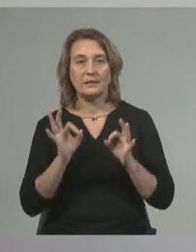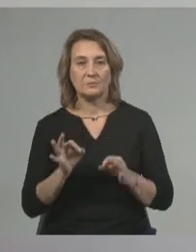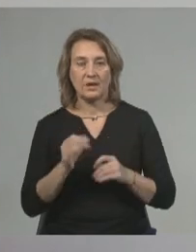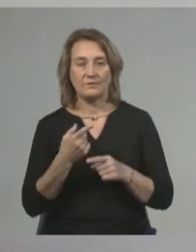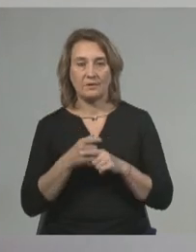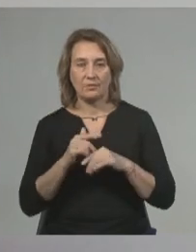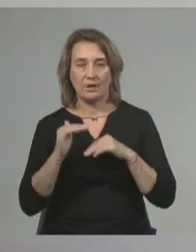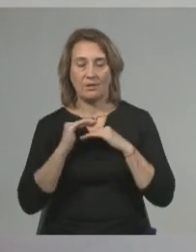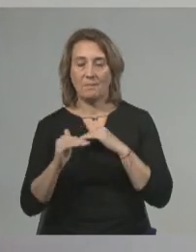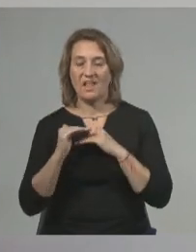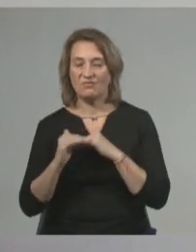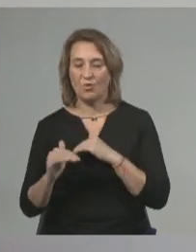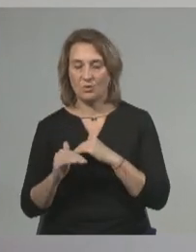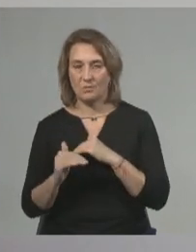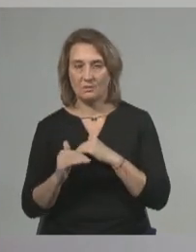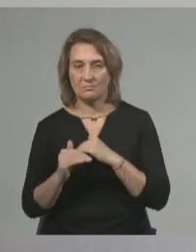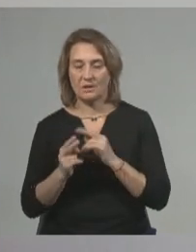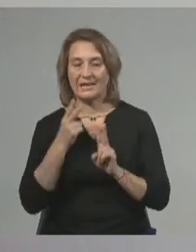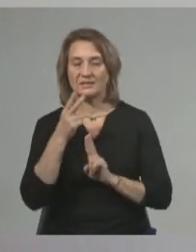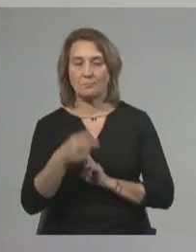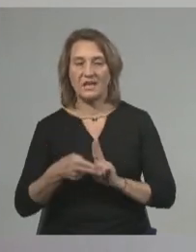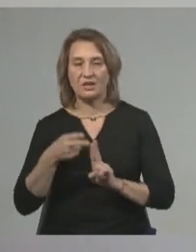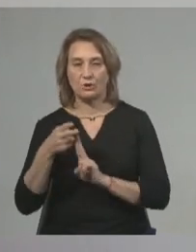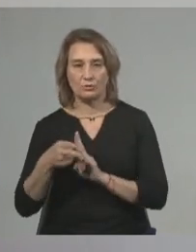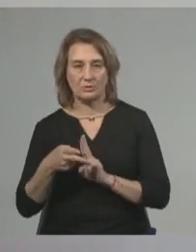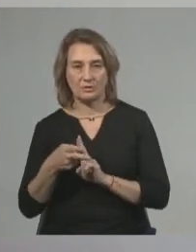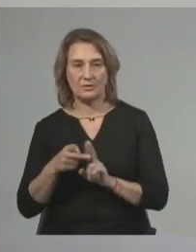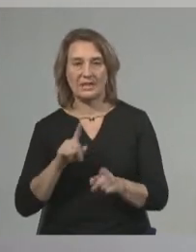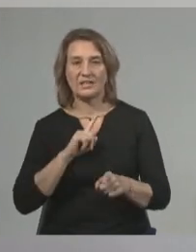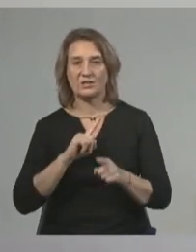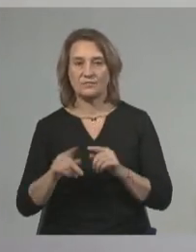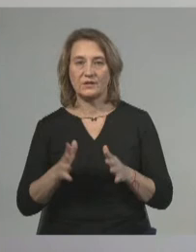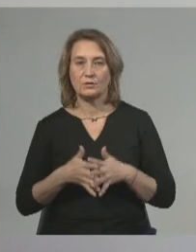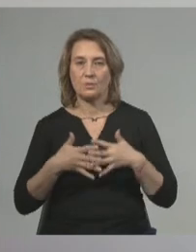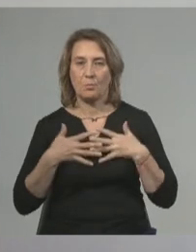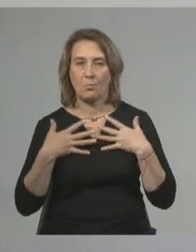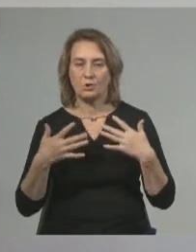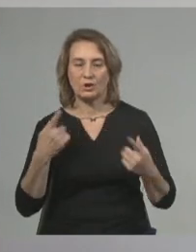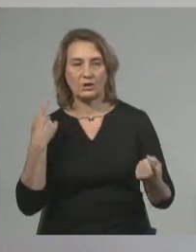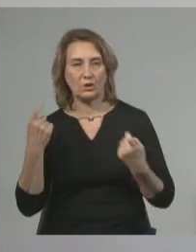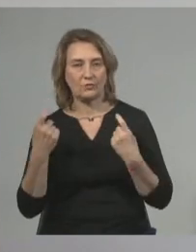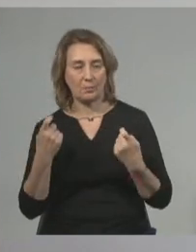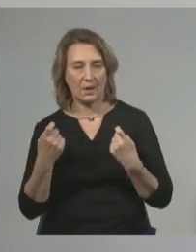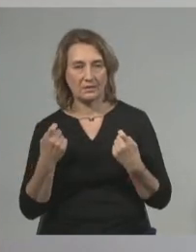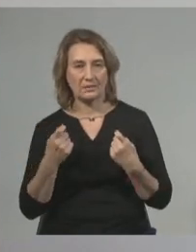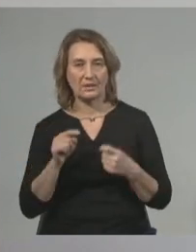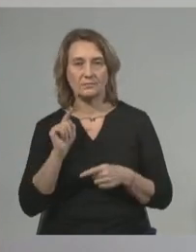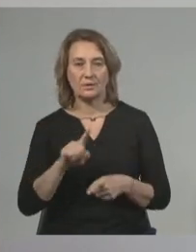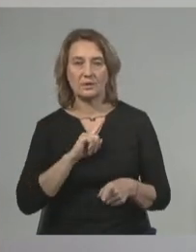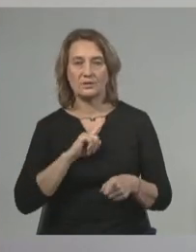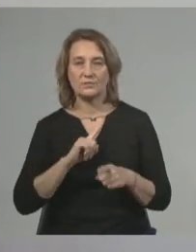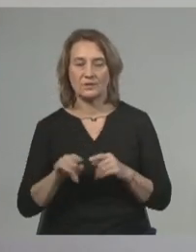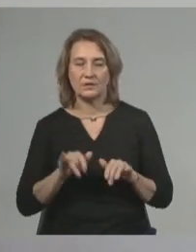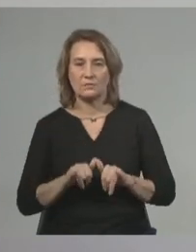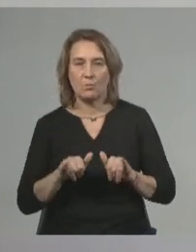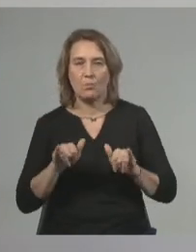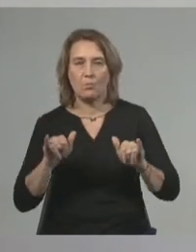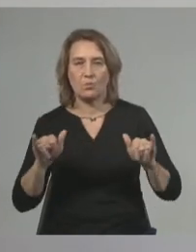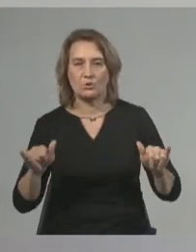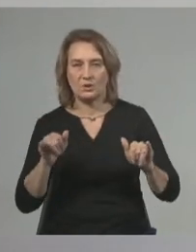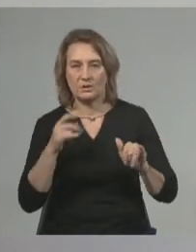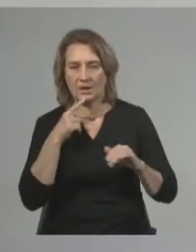scope the pace the degree to which propaganda can spread or to which polarization or hate speech can spread